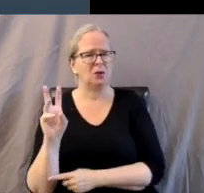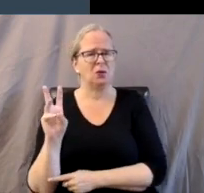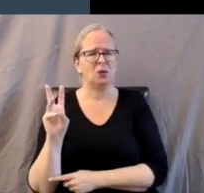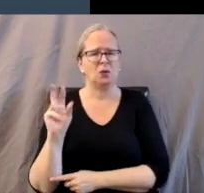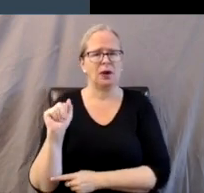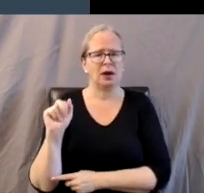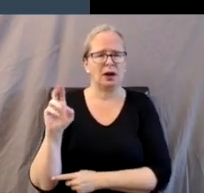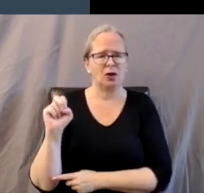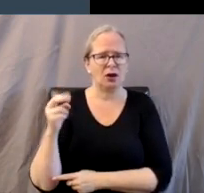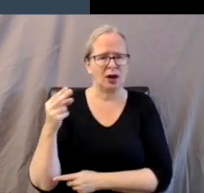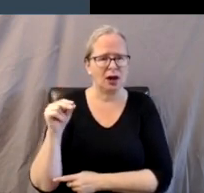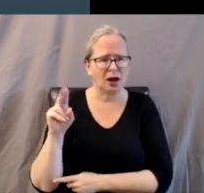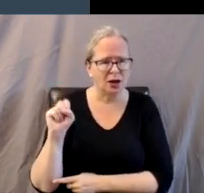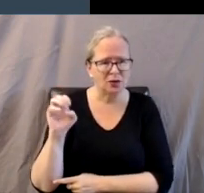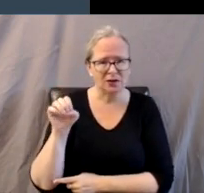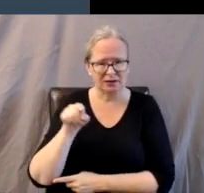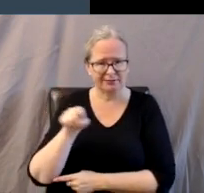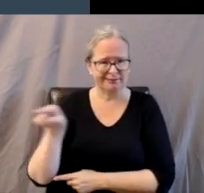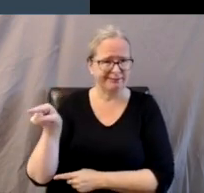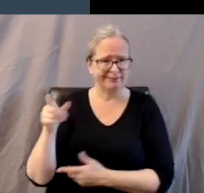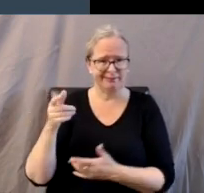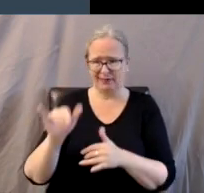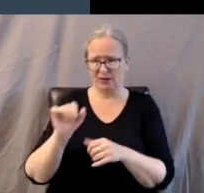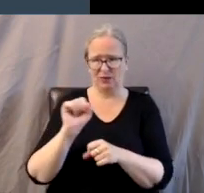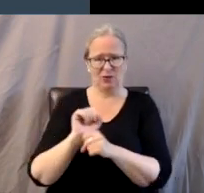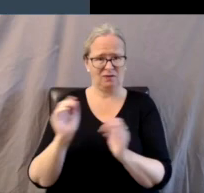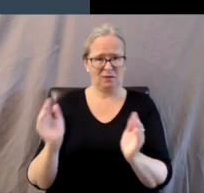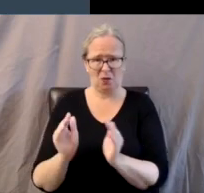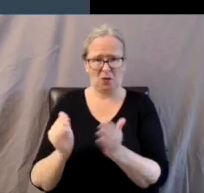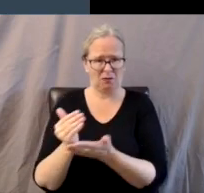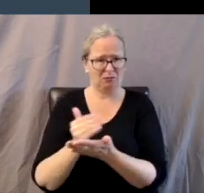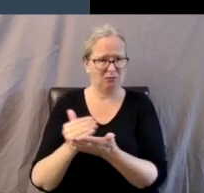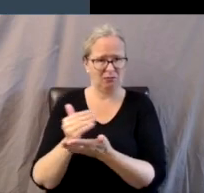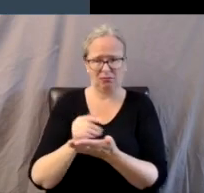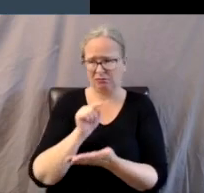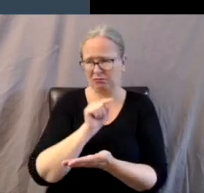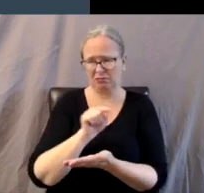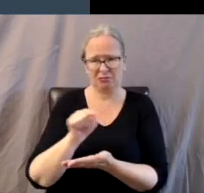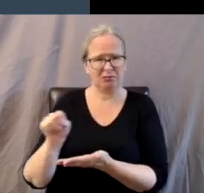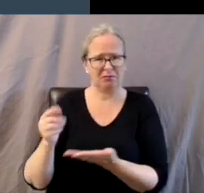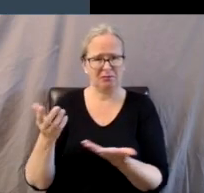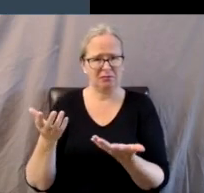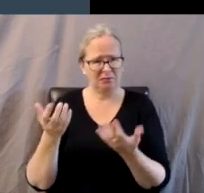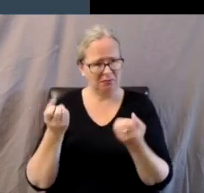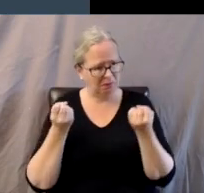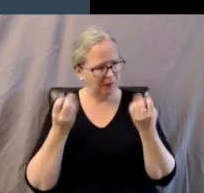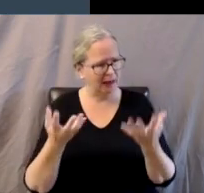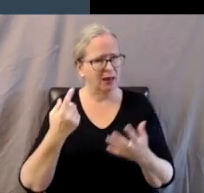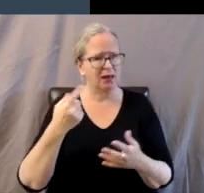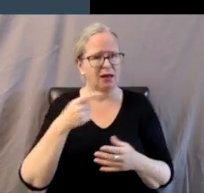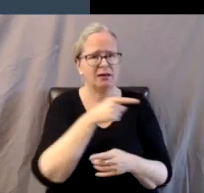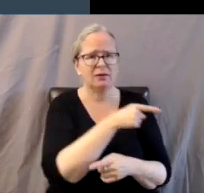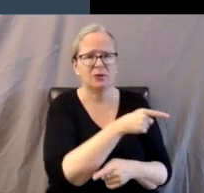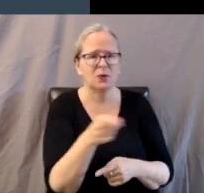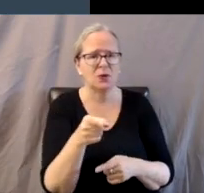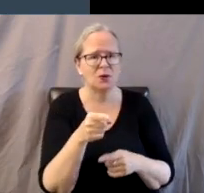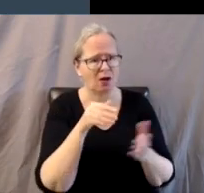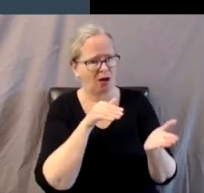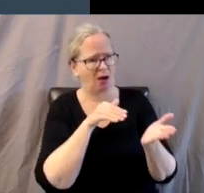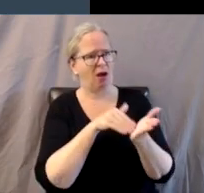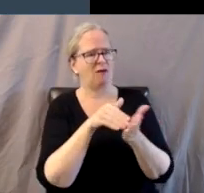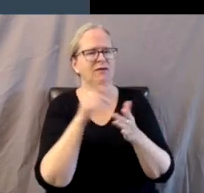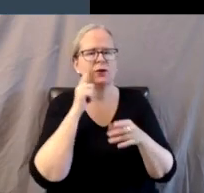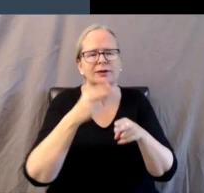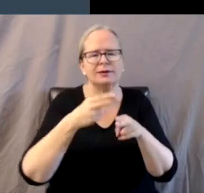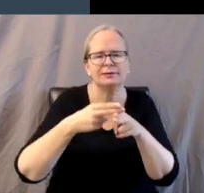automation. And they're quite honestly, they are a lot of the time temporary or part-time.